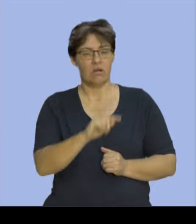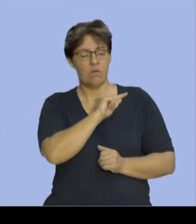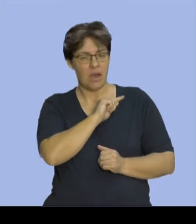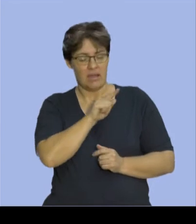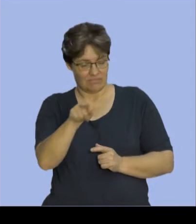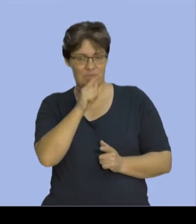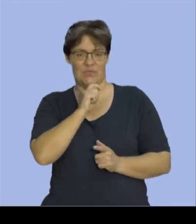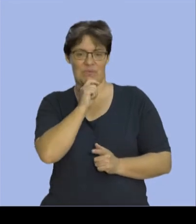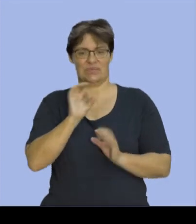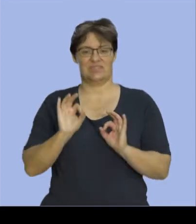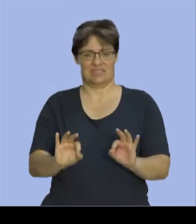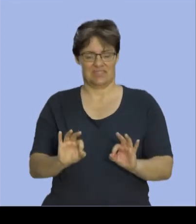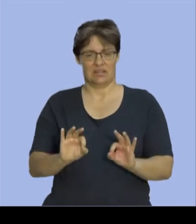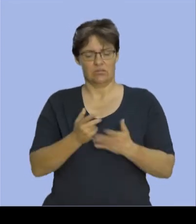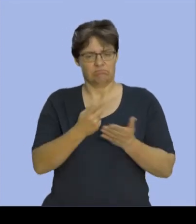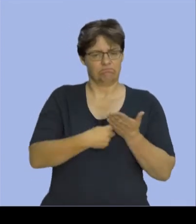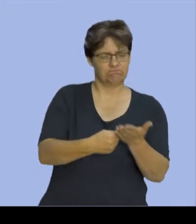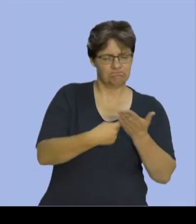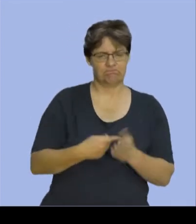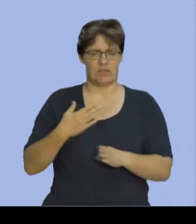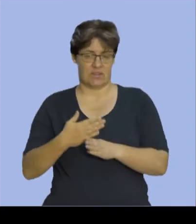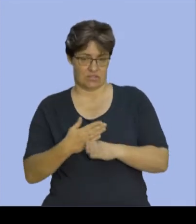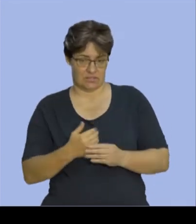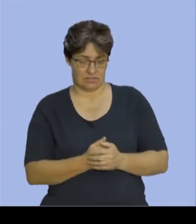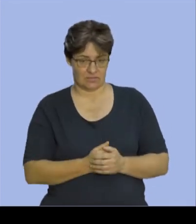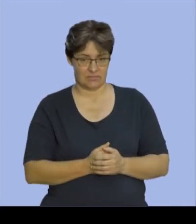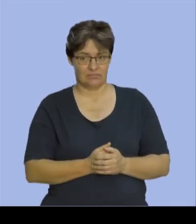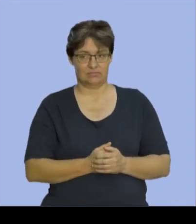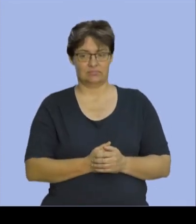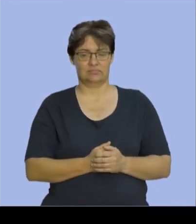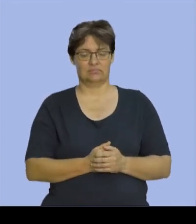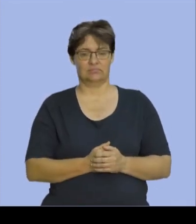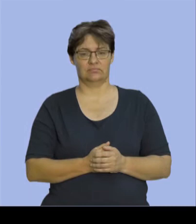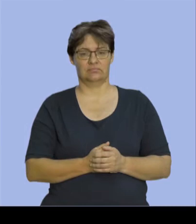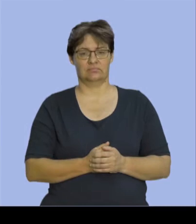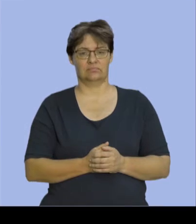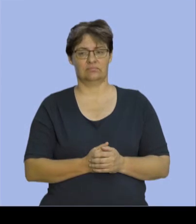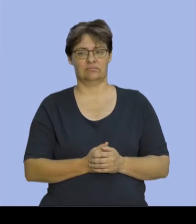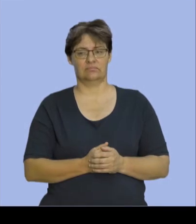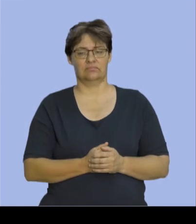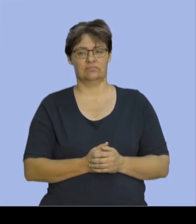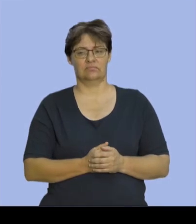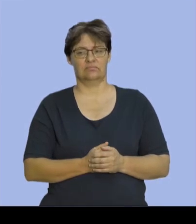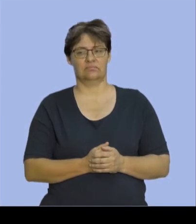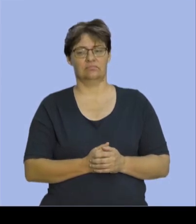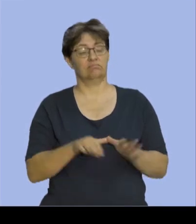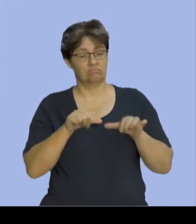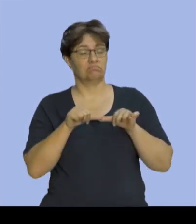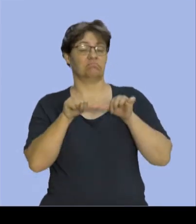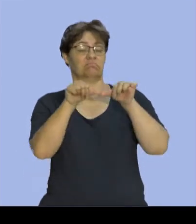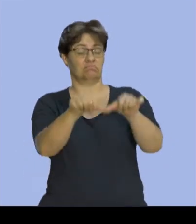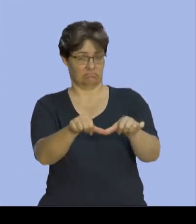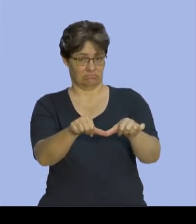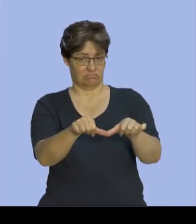we're going to be using to try and talk about functions for that matter. Now, if we now continue with